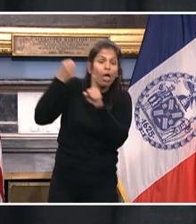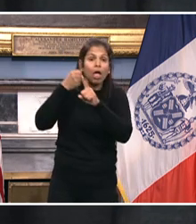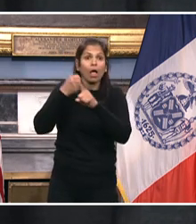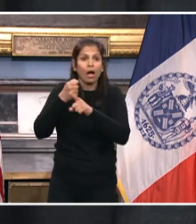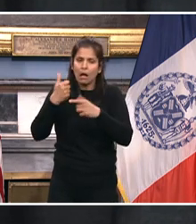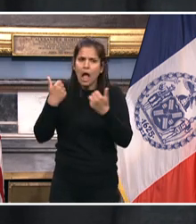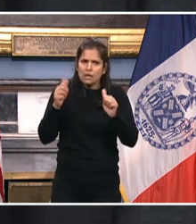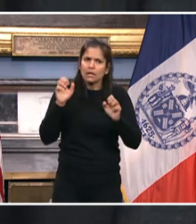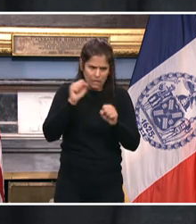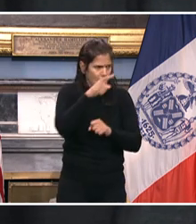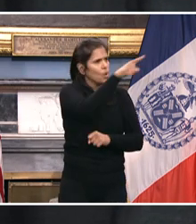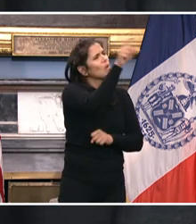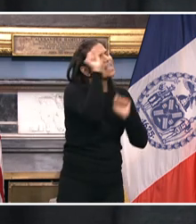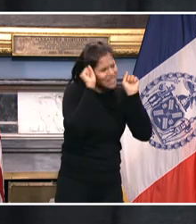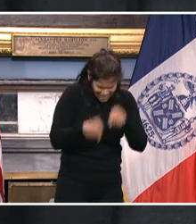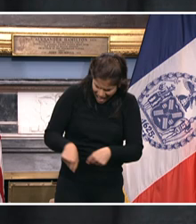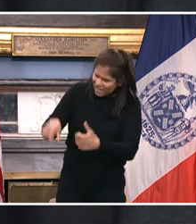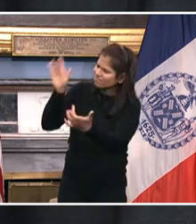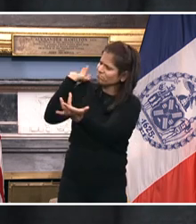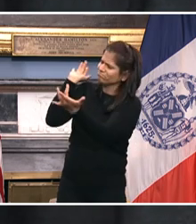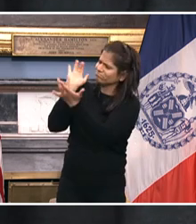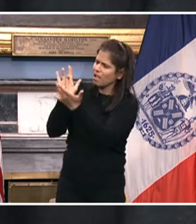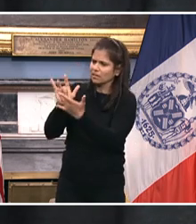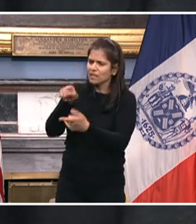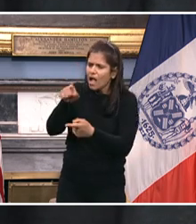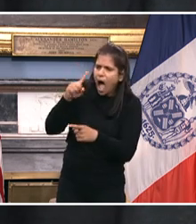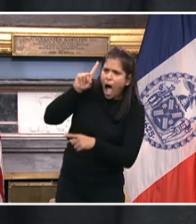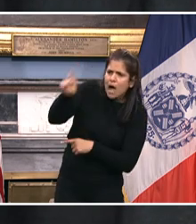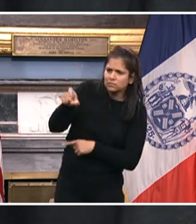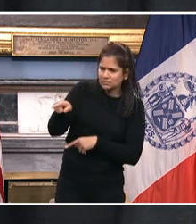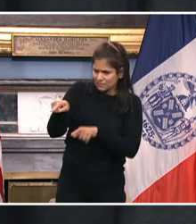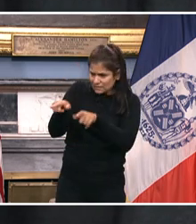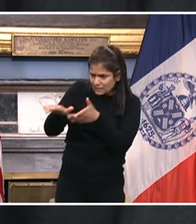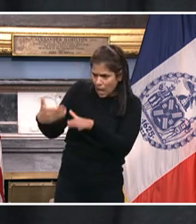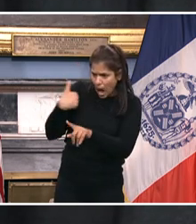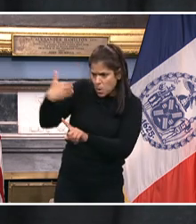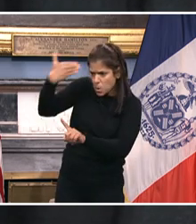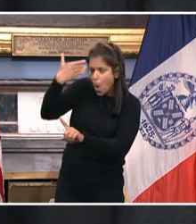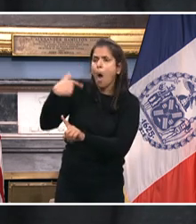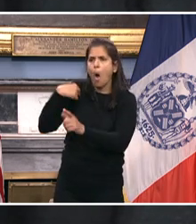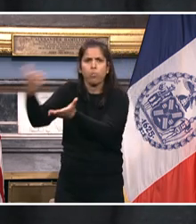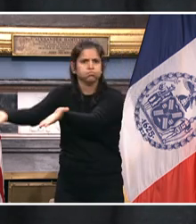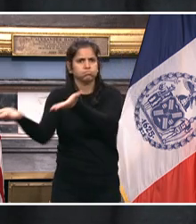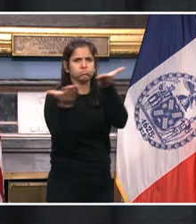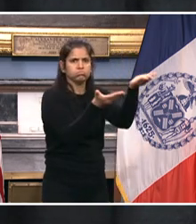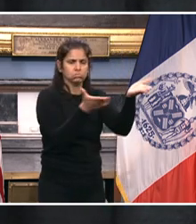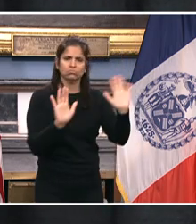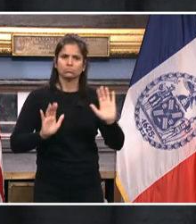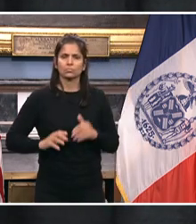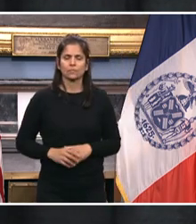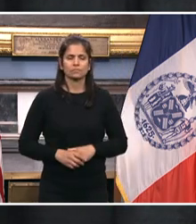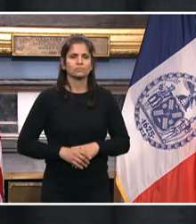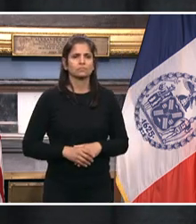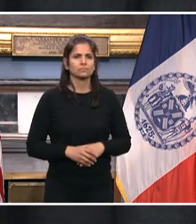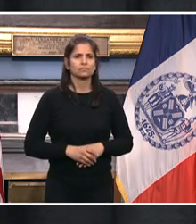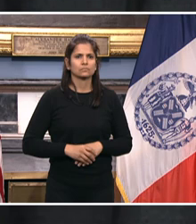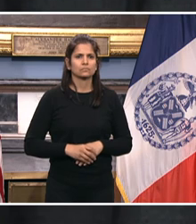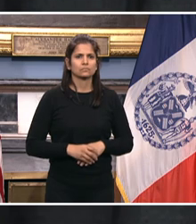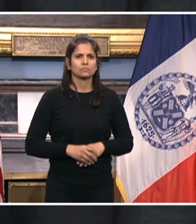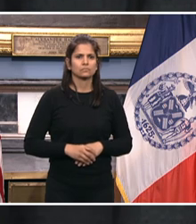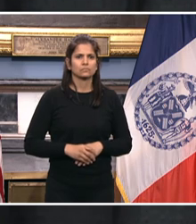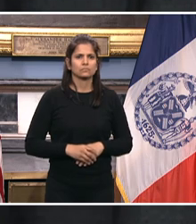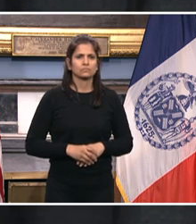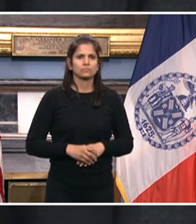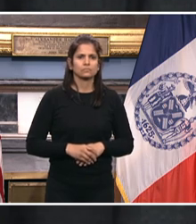them. But it's all individual. Is that because in your tweet you say, we will hold the remains until they are